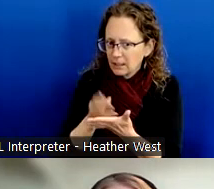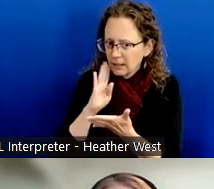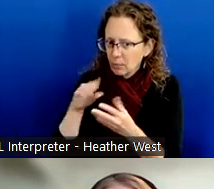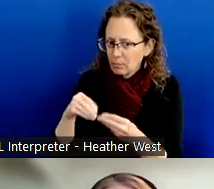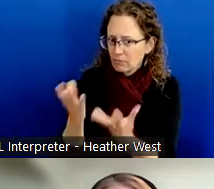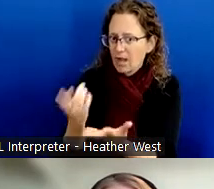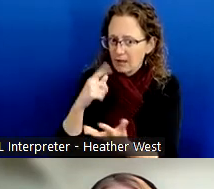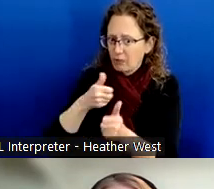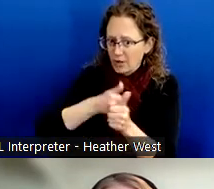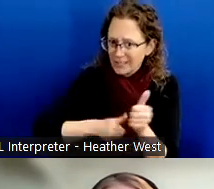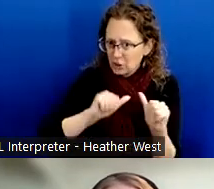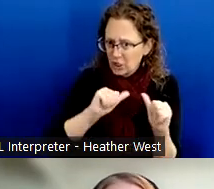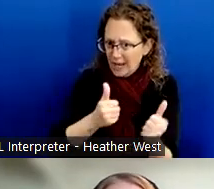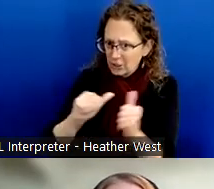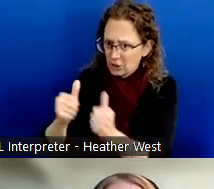agency?